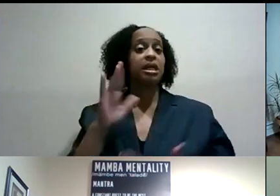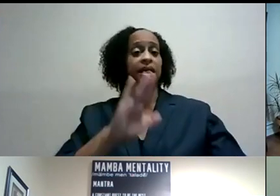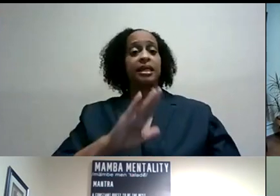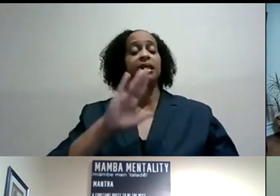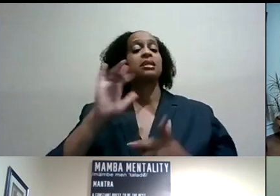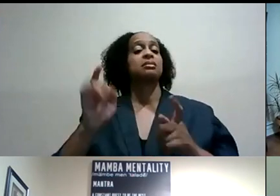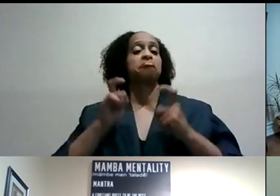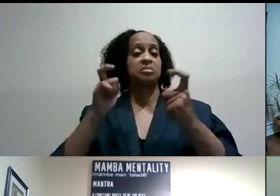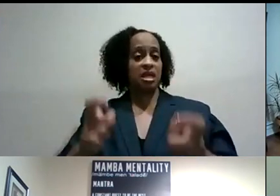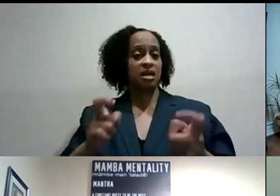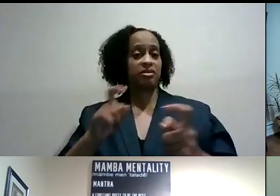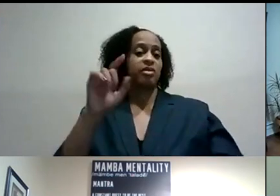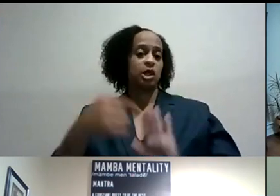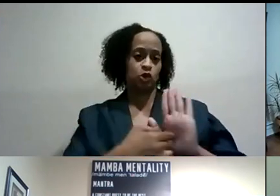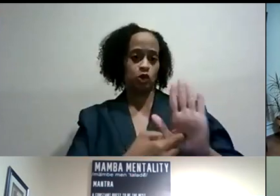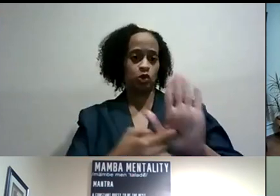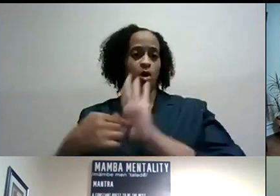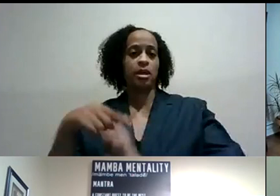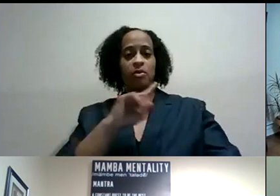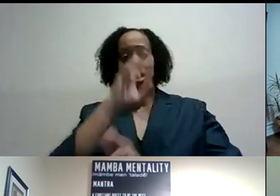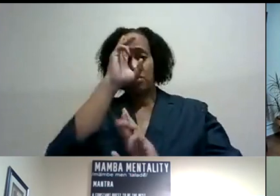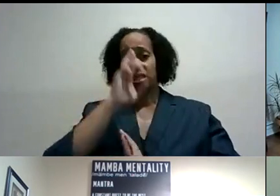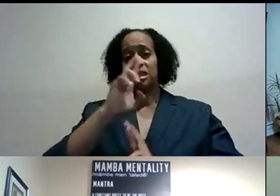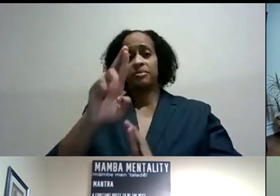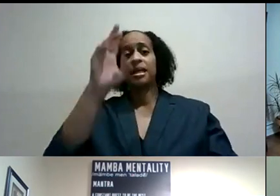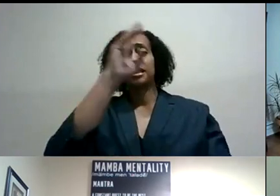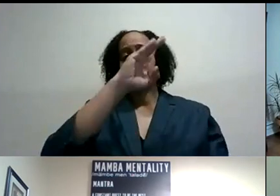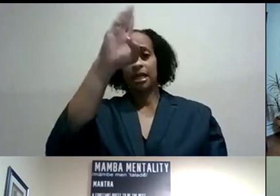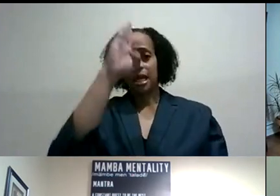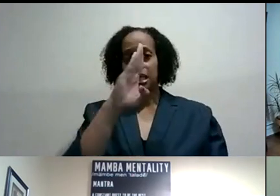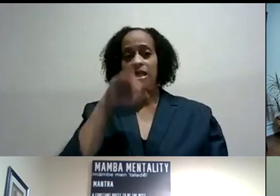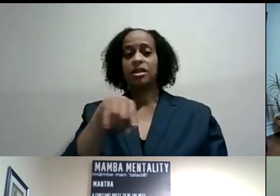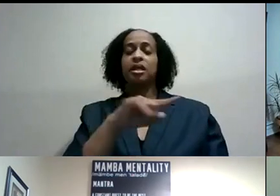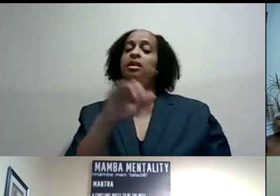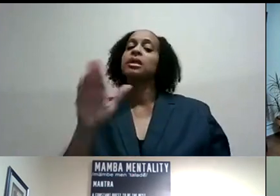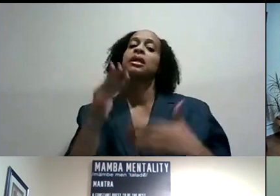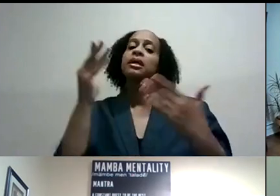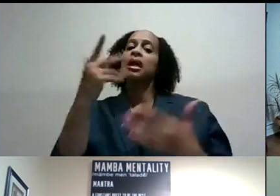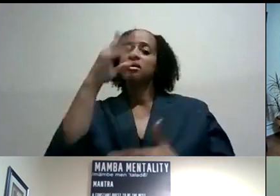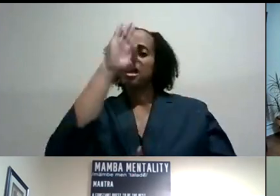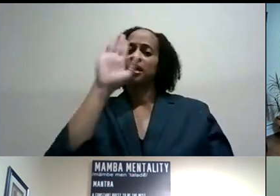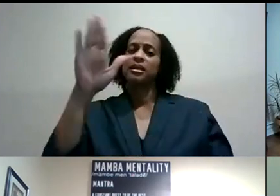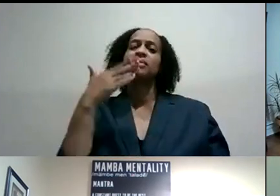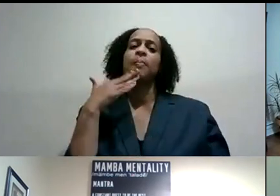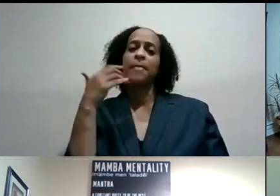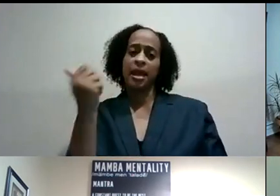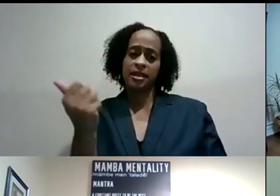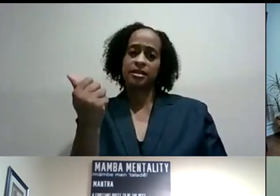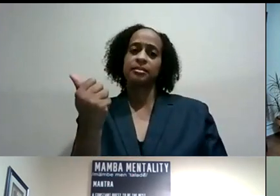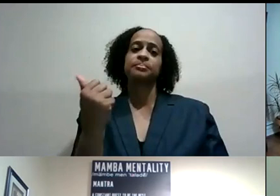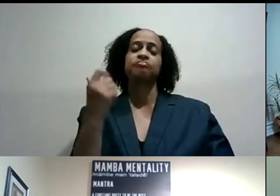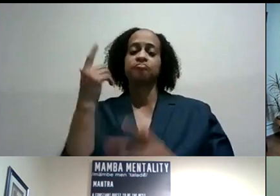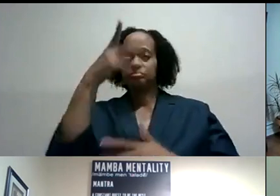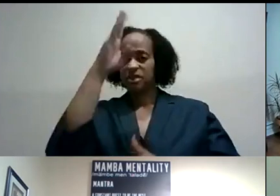gift that showed that he respected God and that he gave God his best. He put